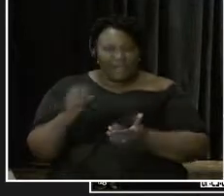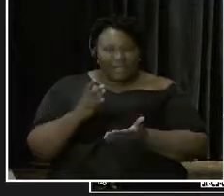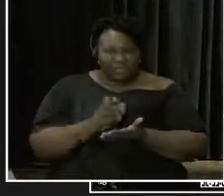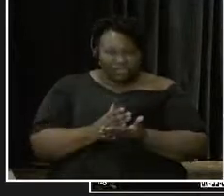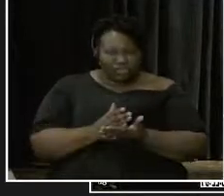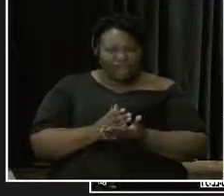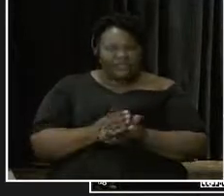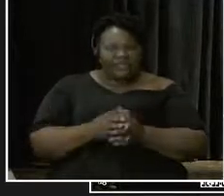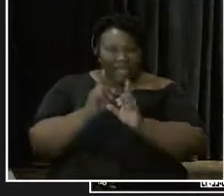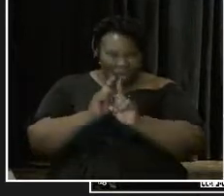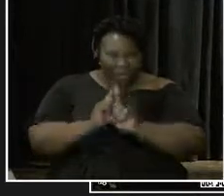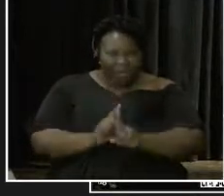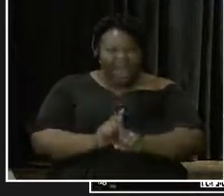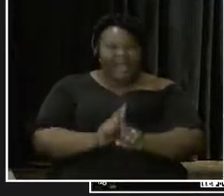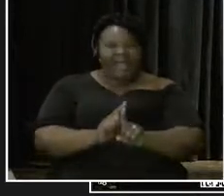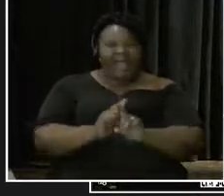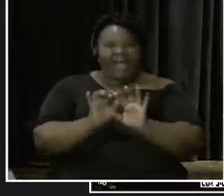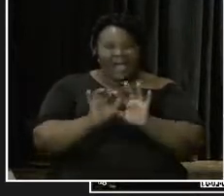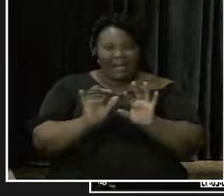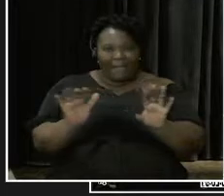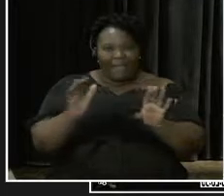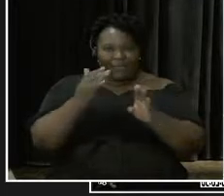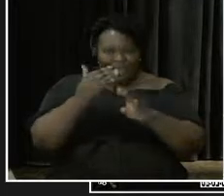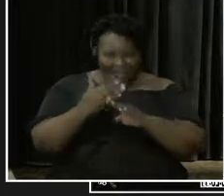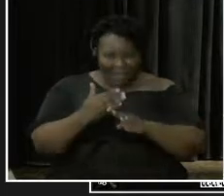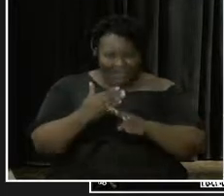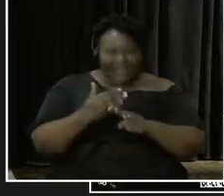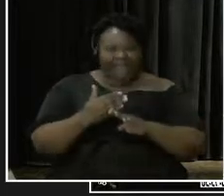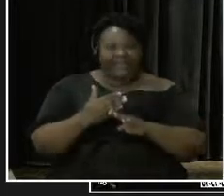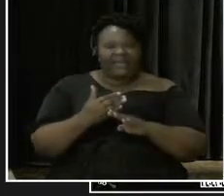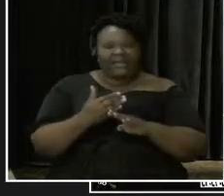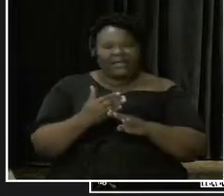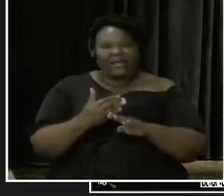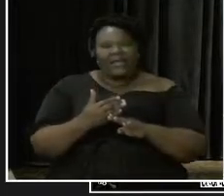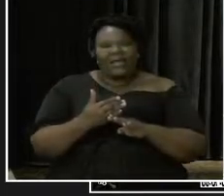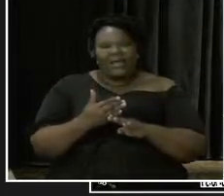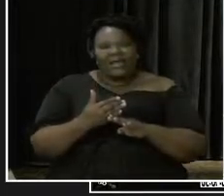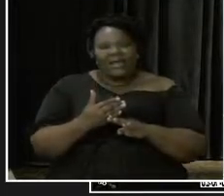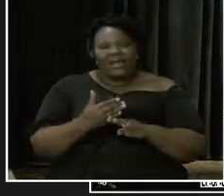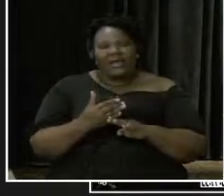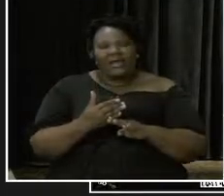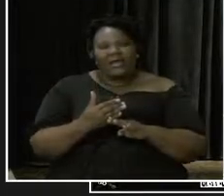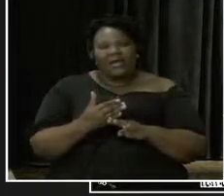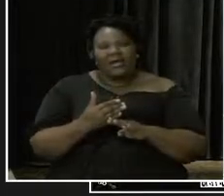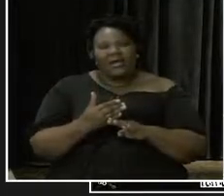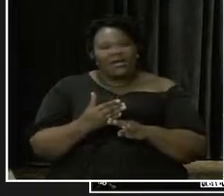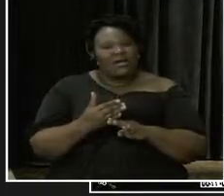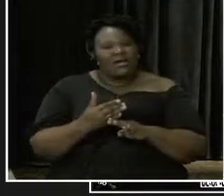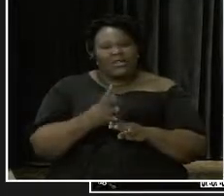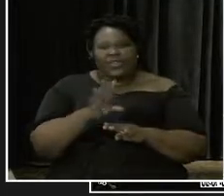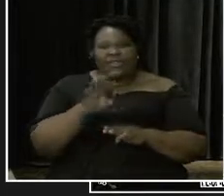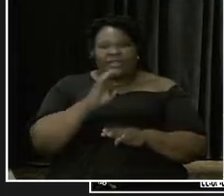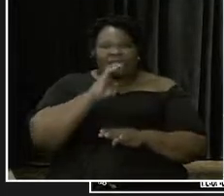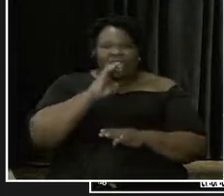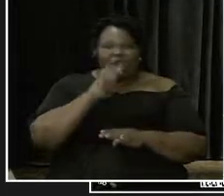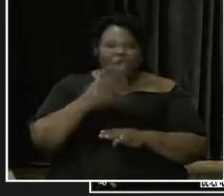comply, and workers have worked, and those that haven't worked will be determined. So it does not mean that all that money will be